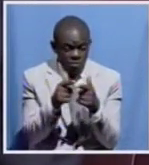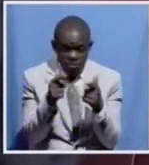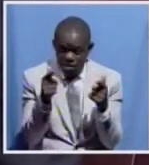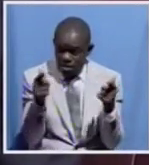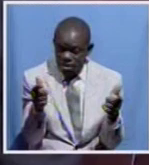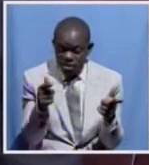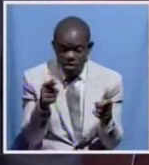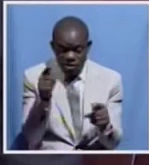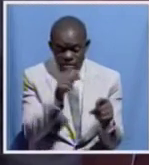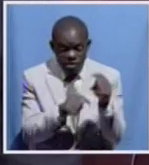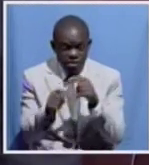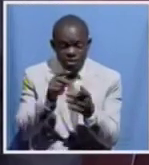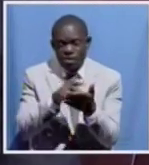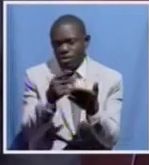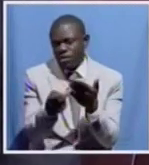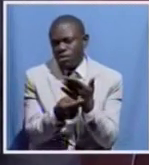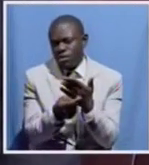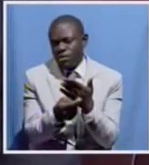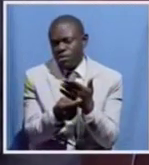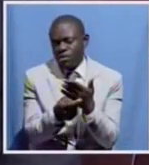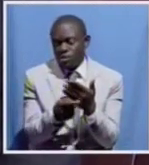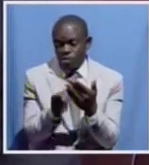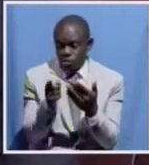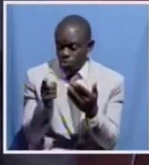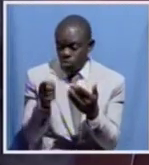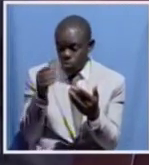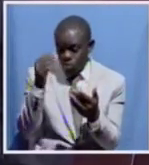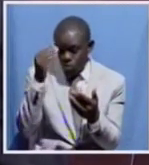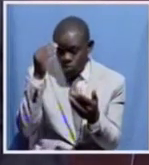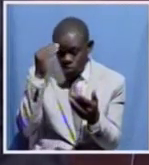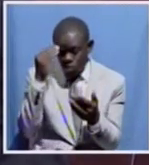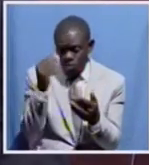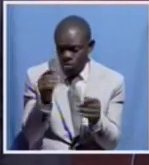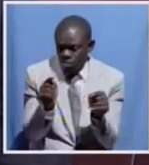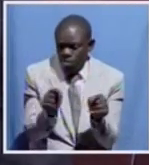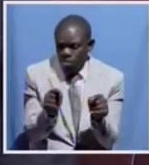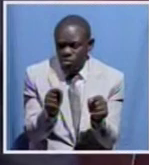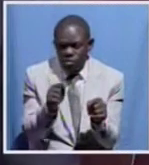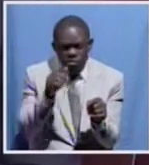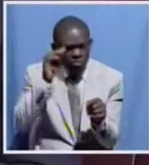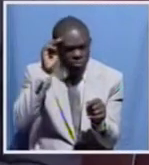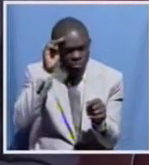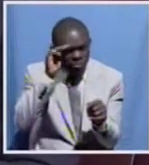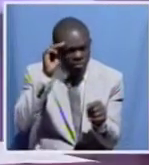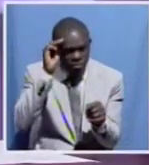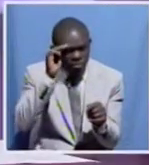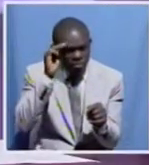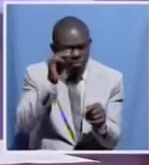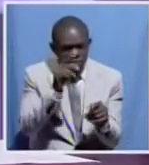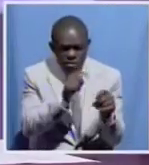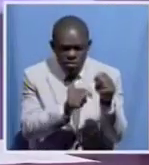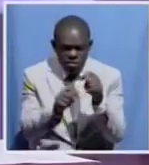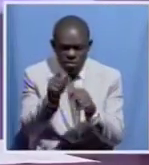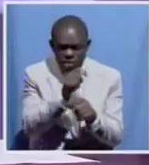Lungu recently escalated or rather elevated the Ministry of Tourism and Arts to a ministry that should